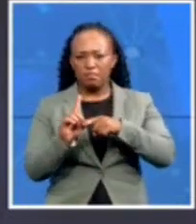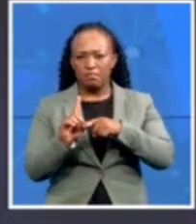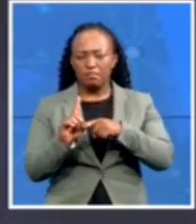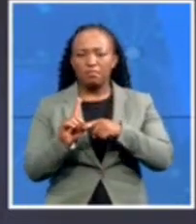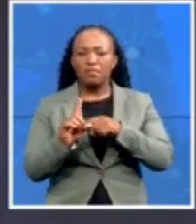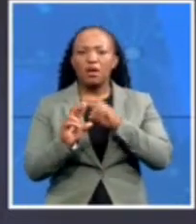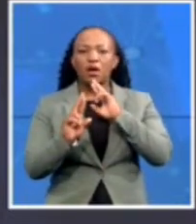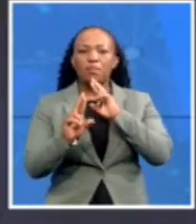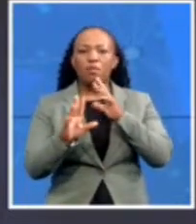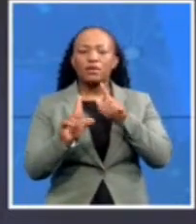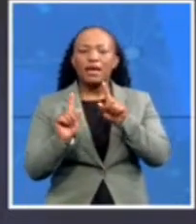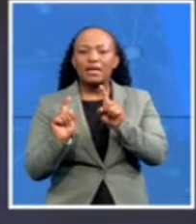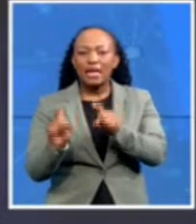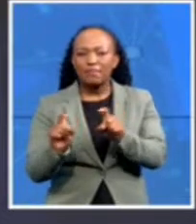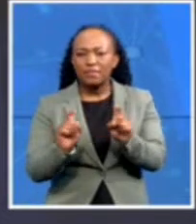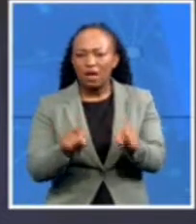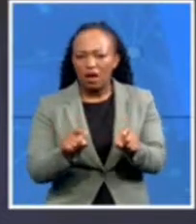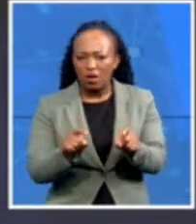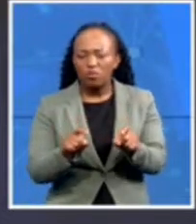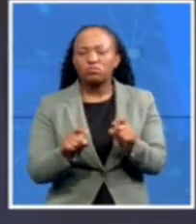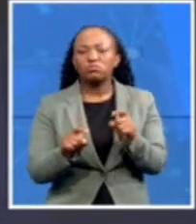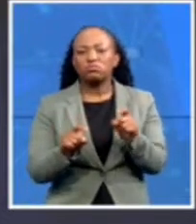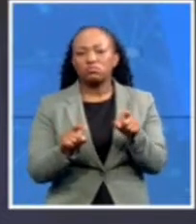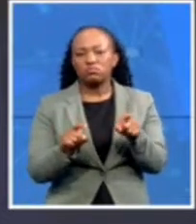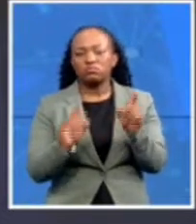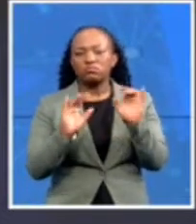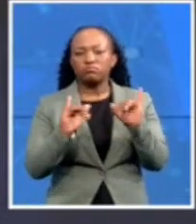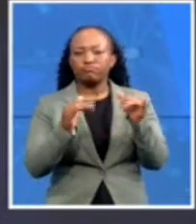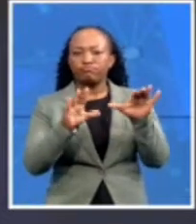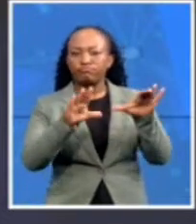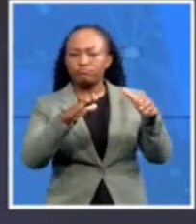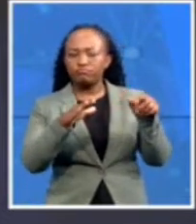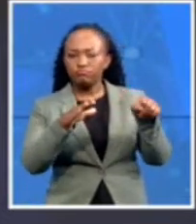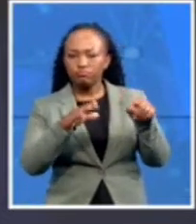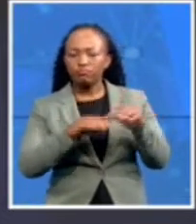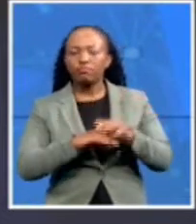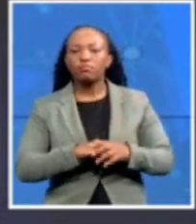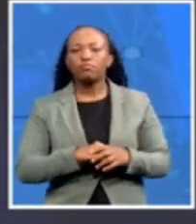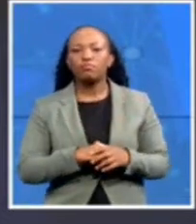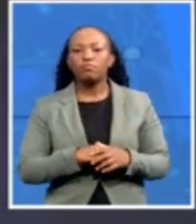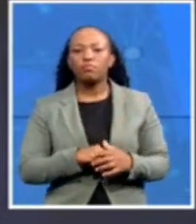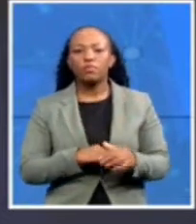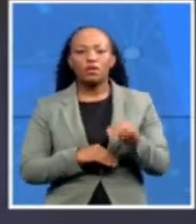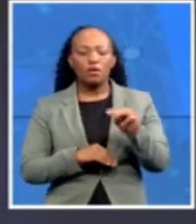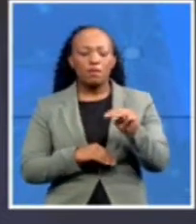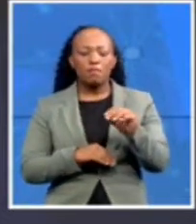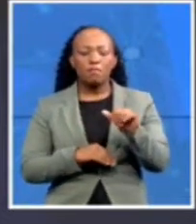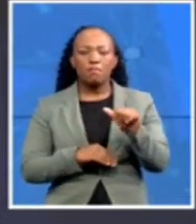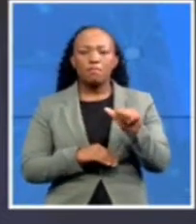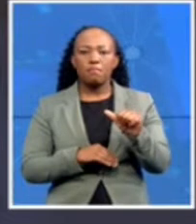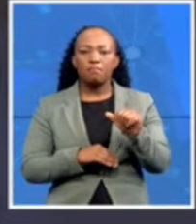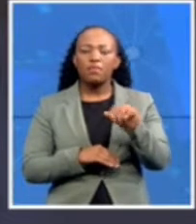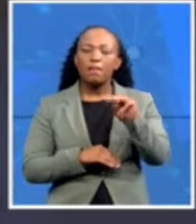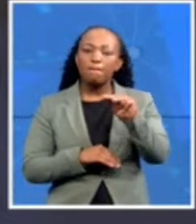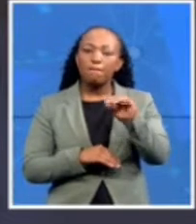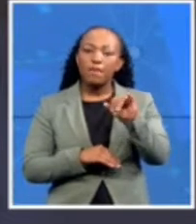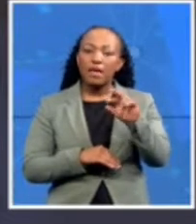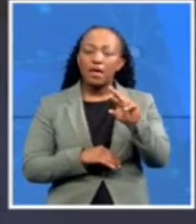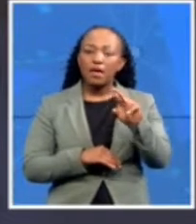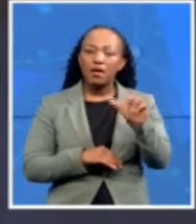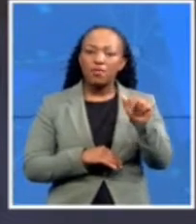Town. Mariam actually answered or asked the question I was going to ask previously, but I would